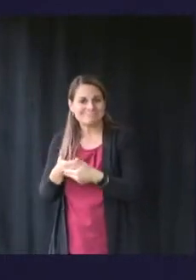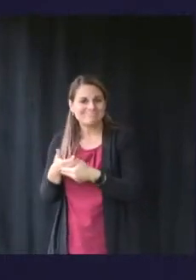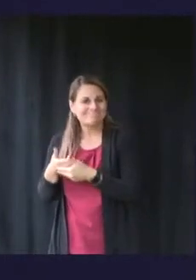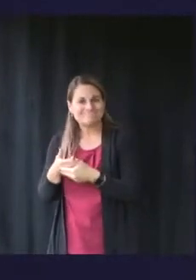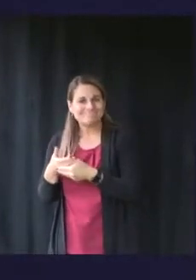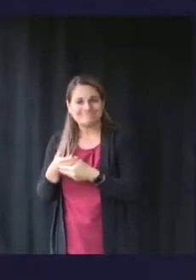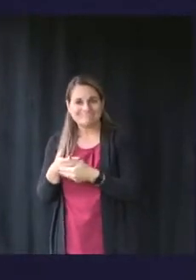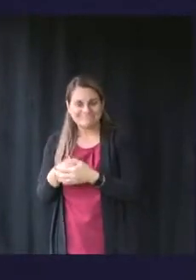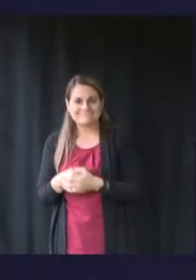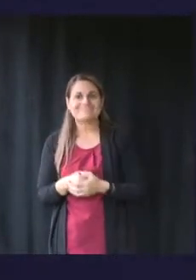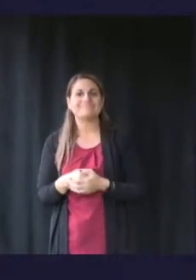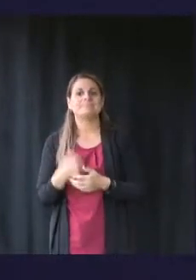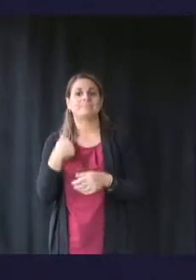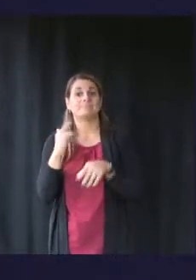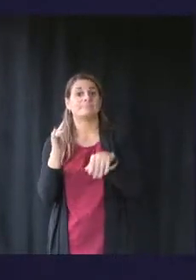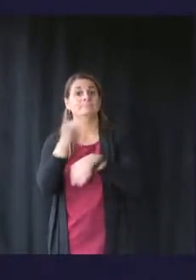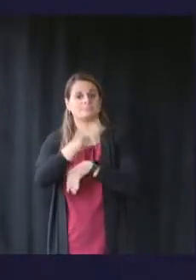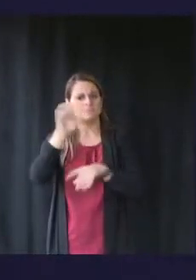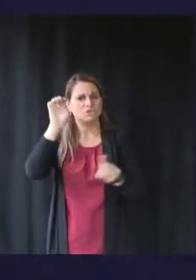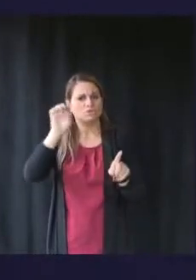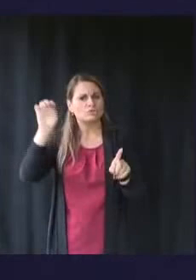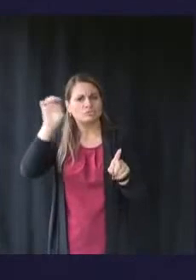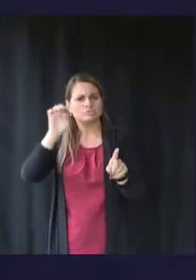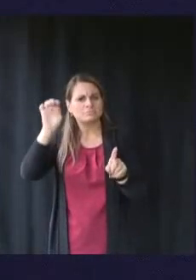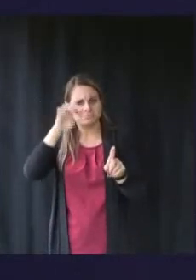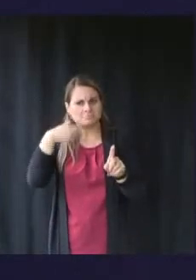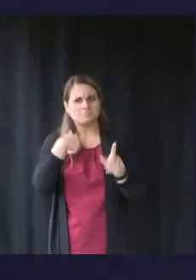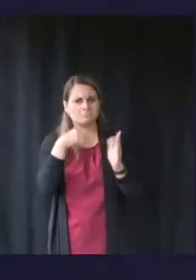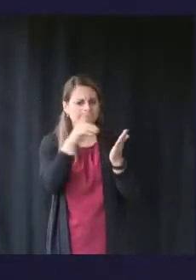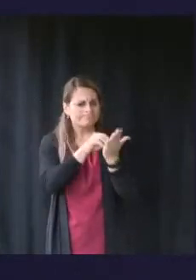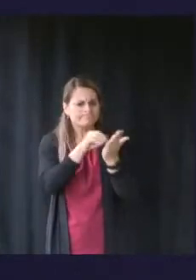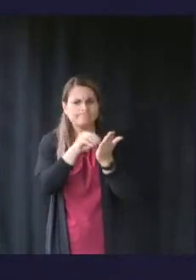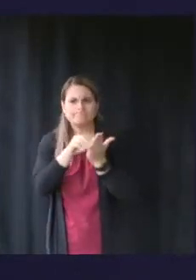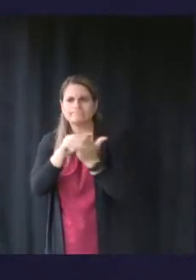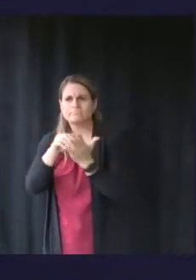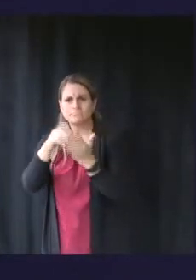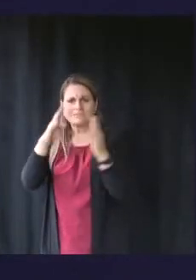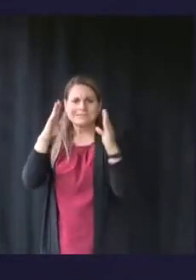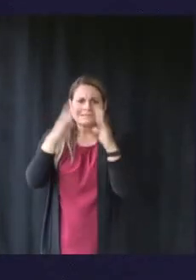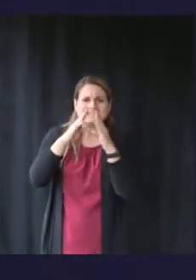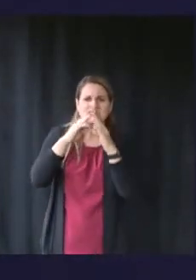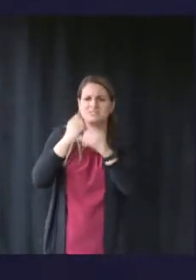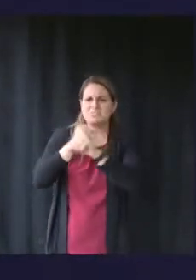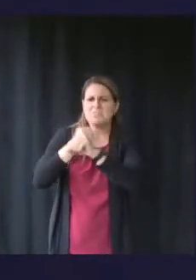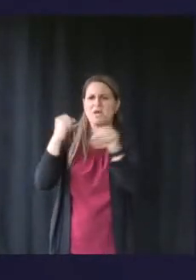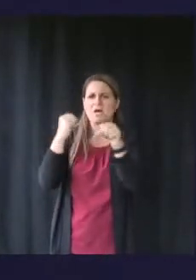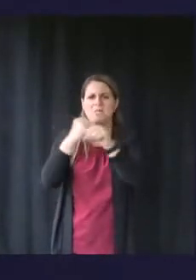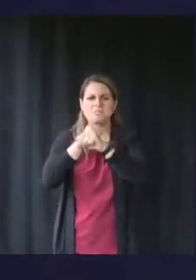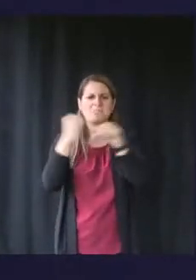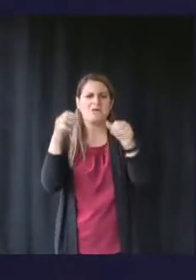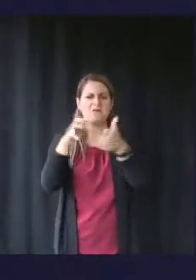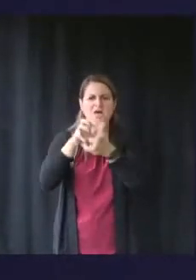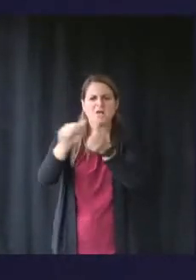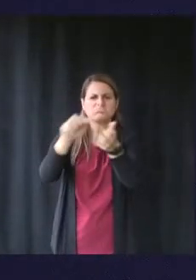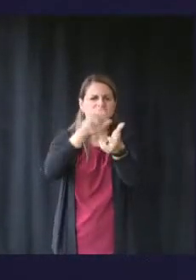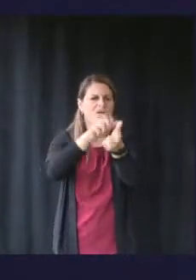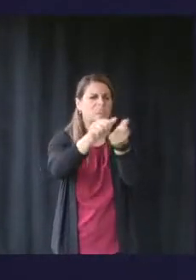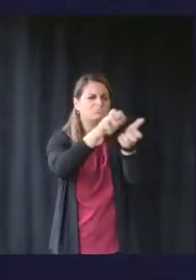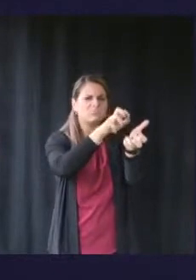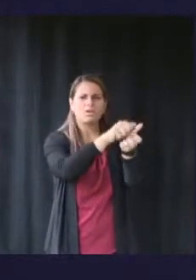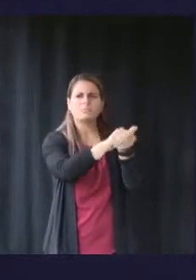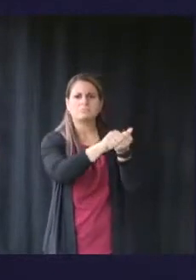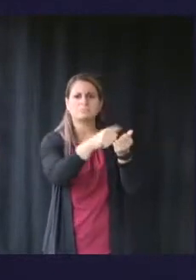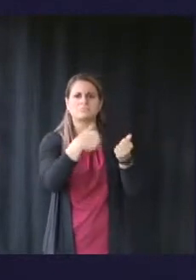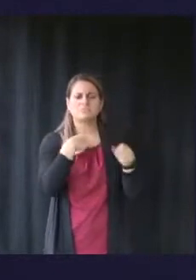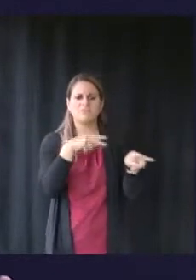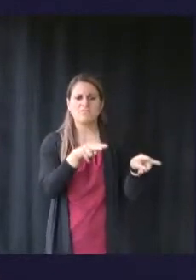the shocking atrocities still fresh in their horror, to question and cross-examine